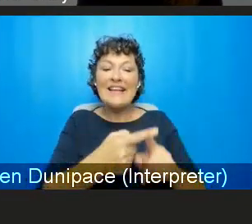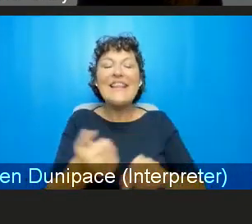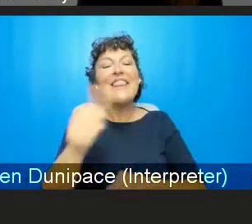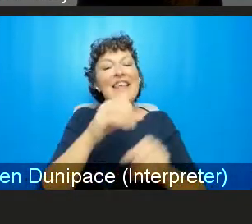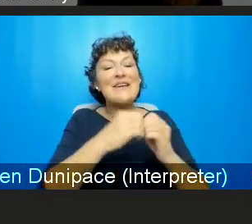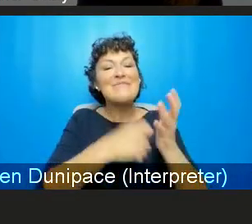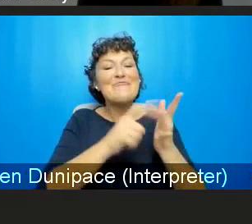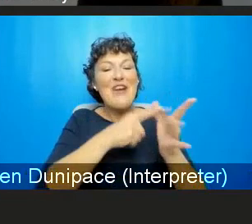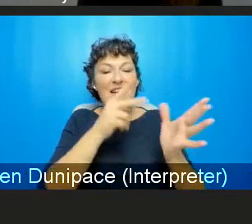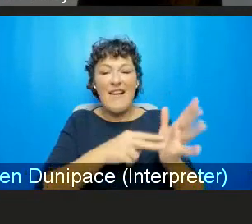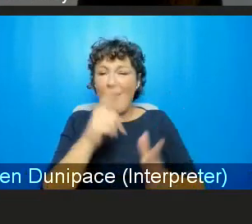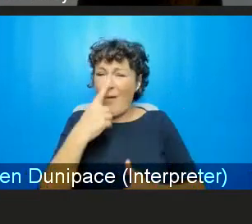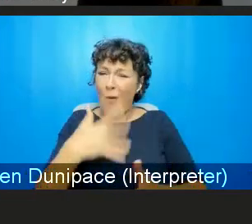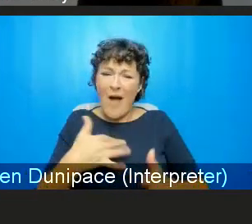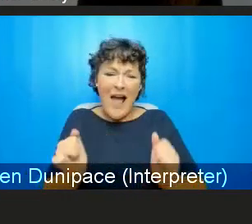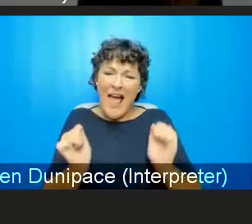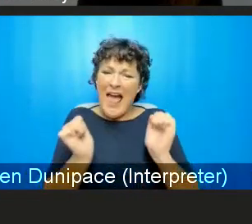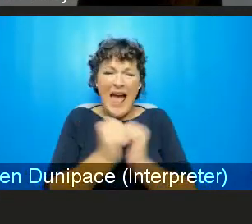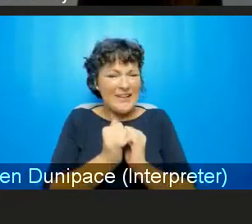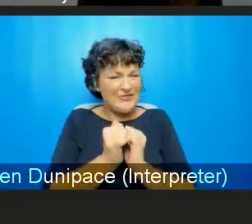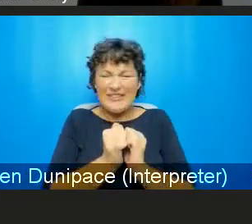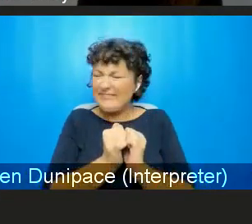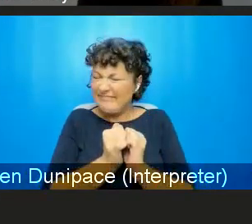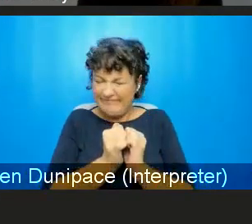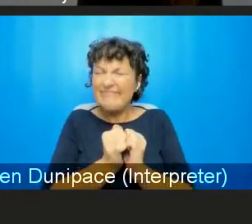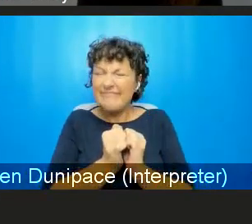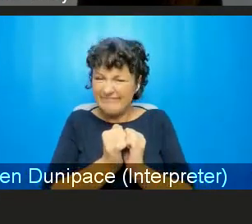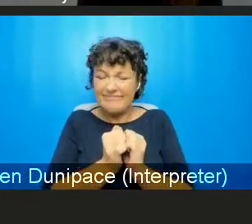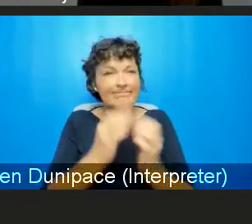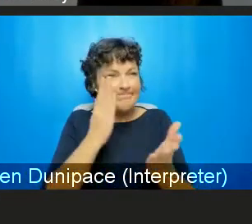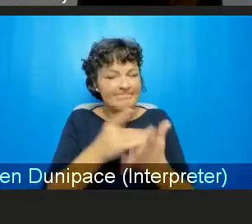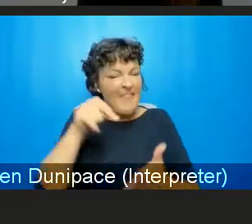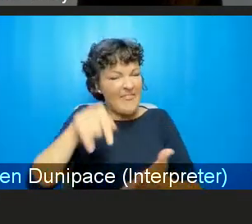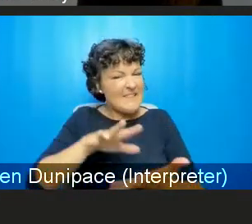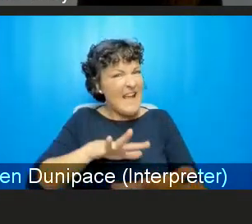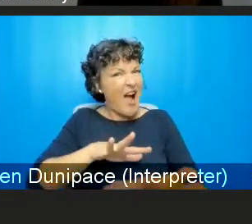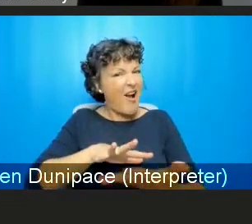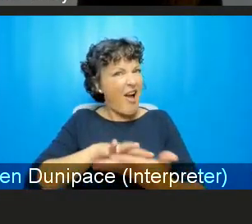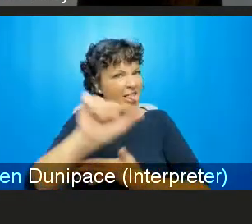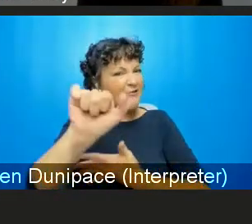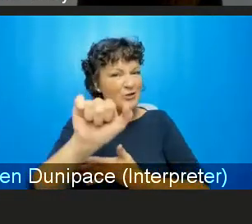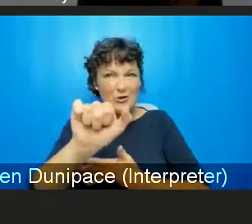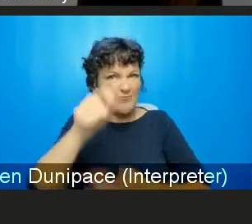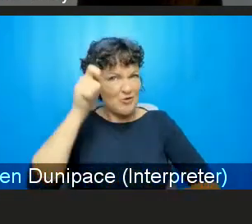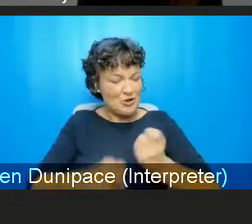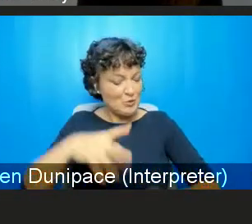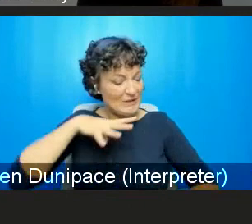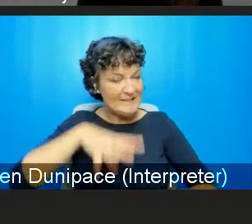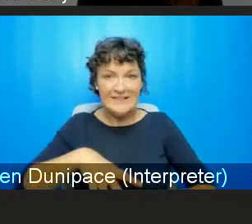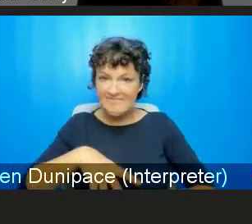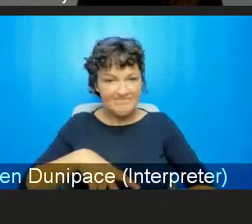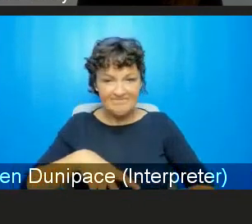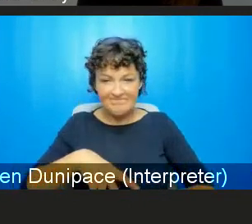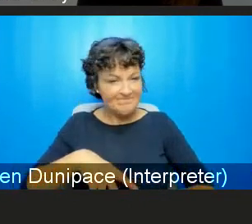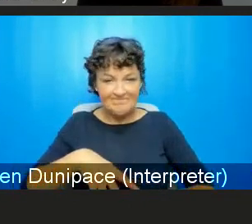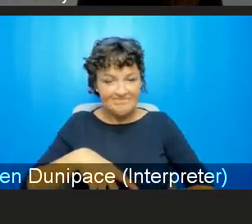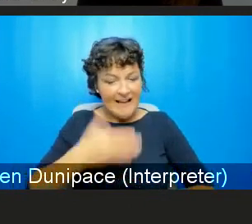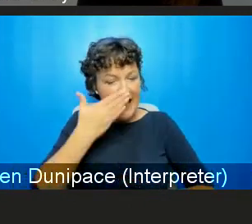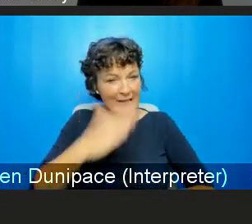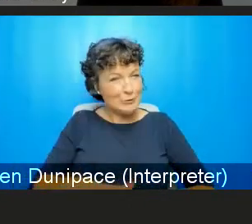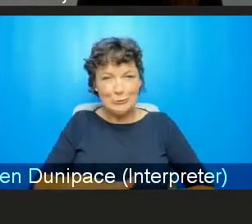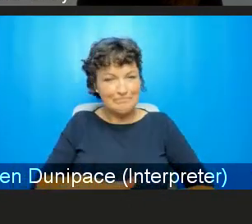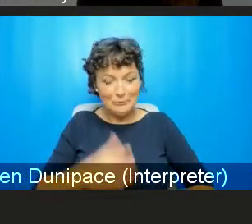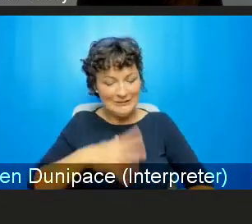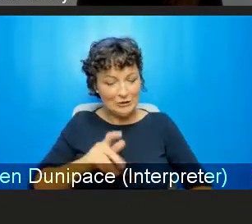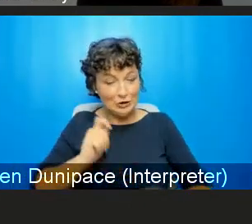I think it's a cultural thing. It's a cultural shift that's got to happen. And the more and more we chip away at it, the faster it will